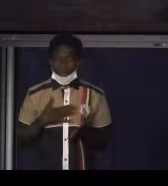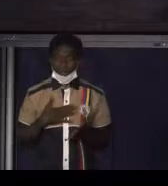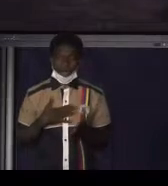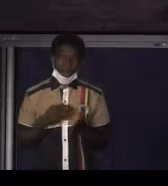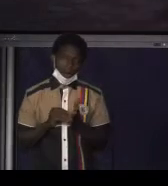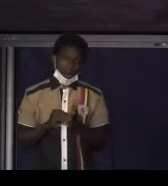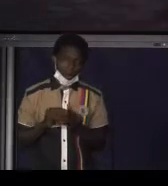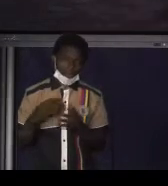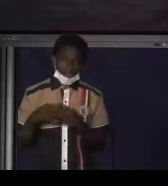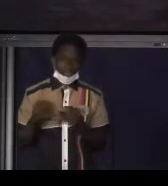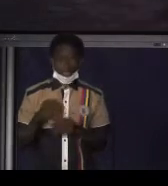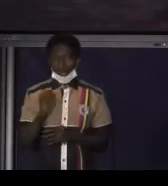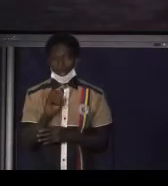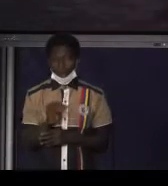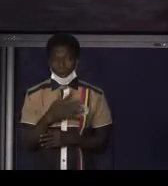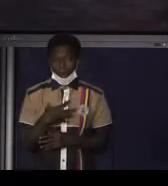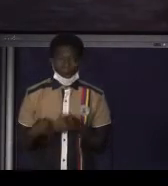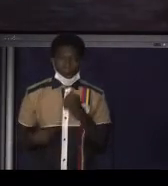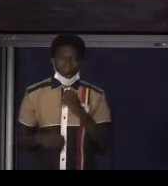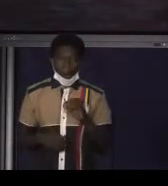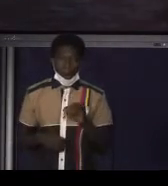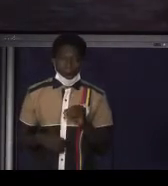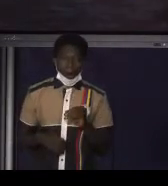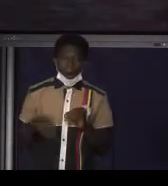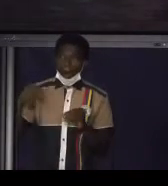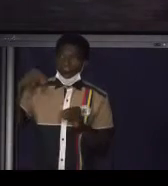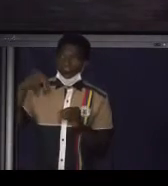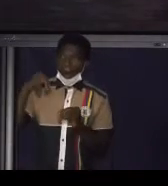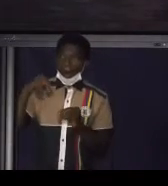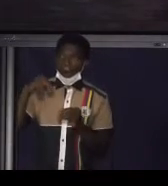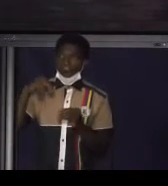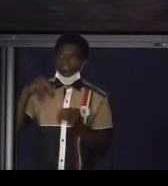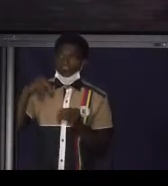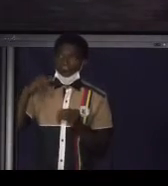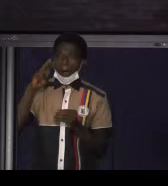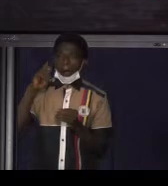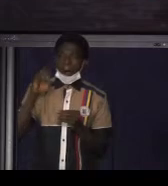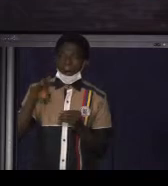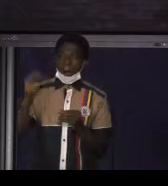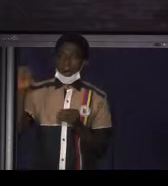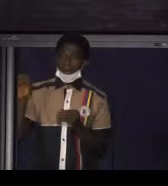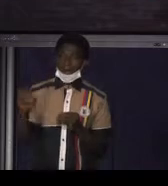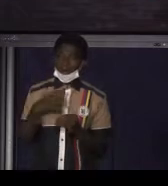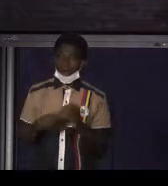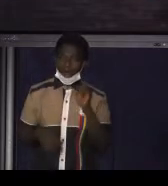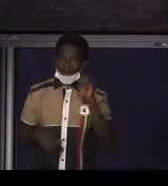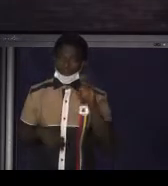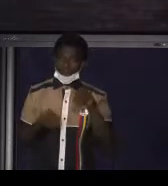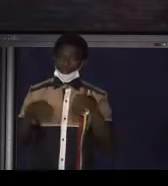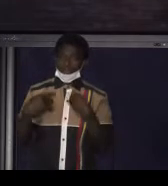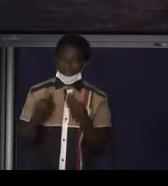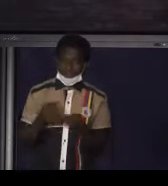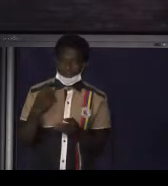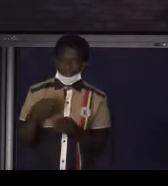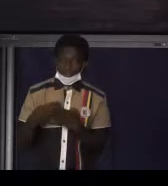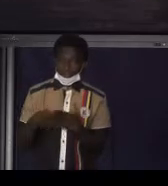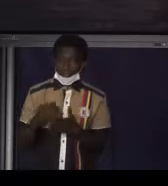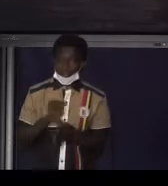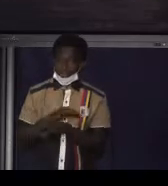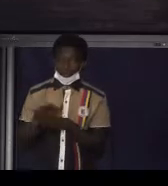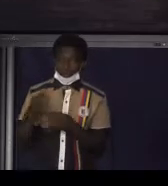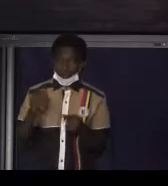my sentences. So and so. Mr. So and so gave her the money. I didn't